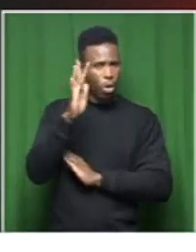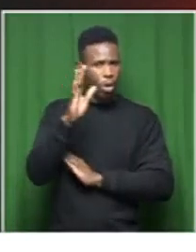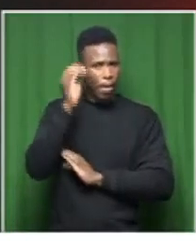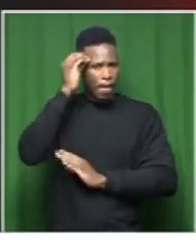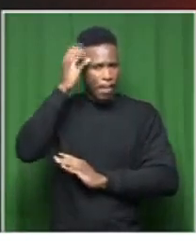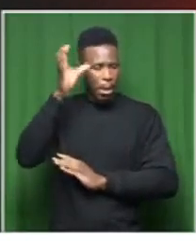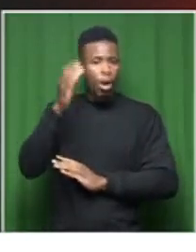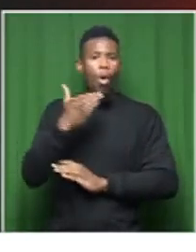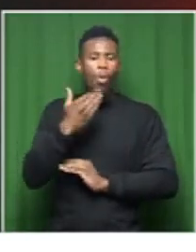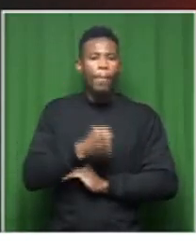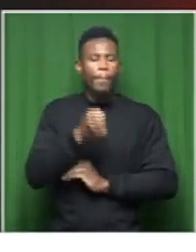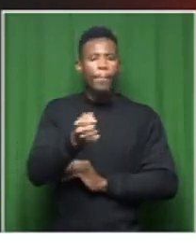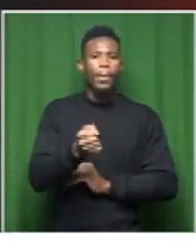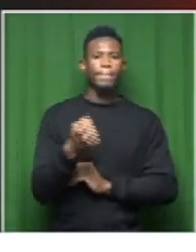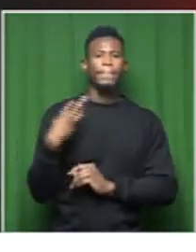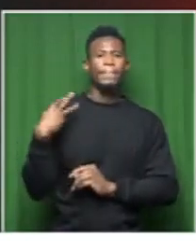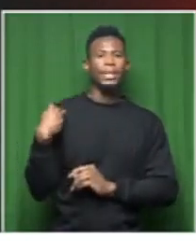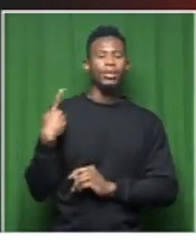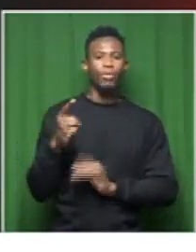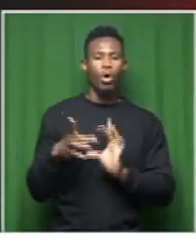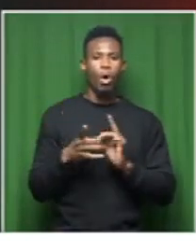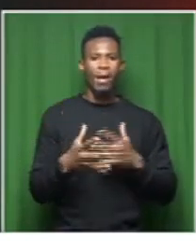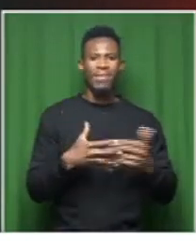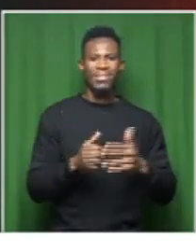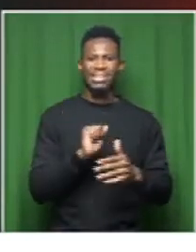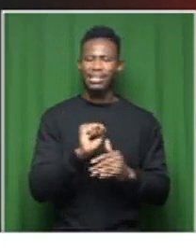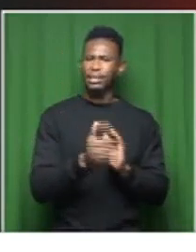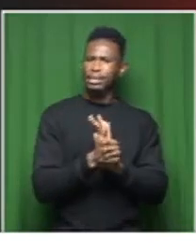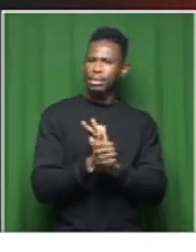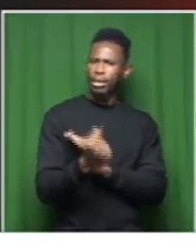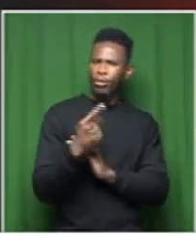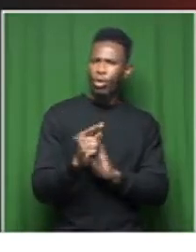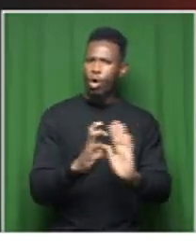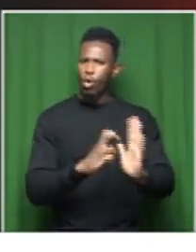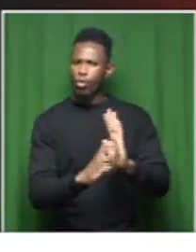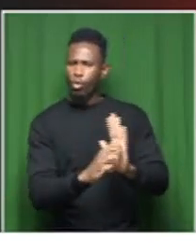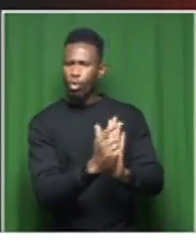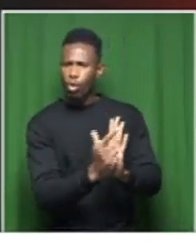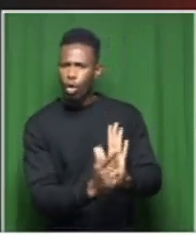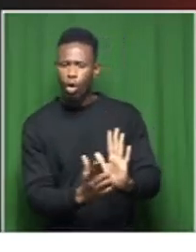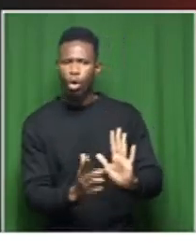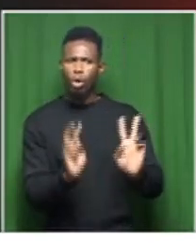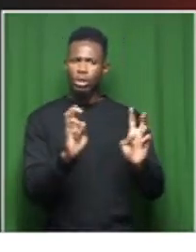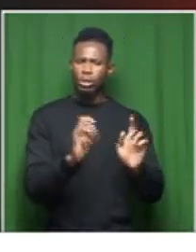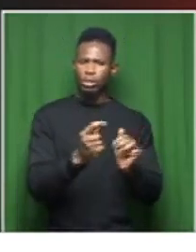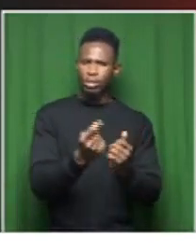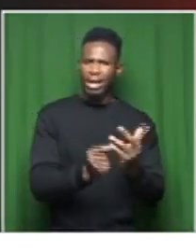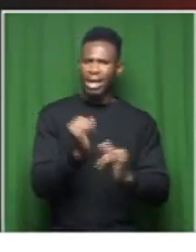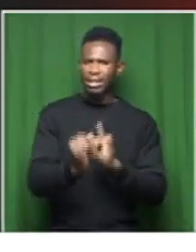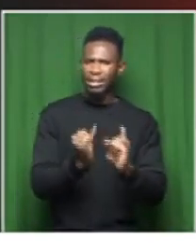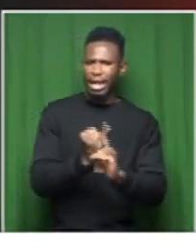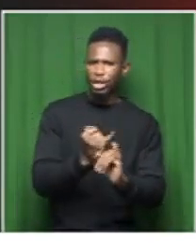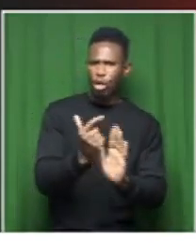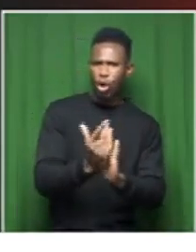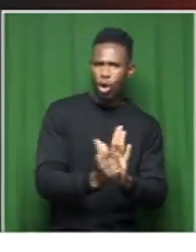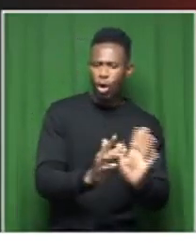the basis of their expertise on regulatory matters, on immigration matters, on international